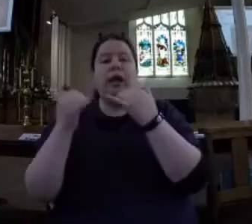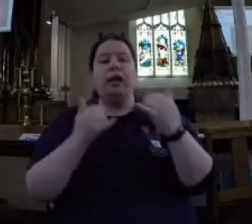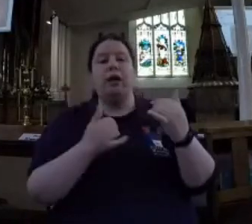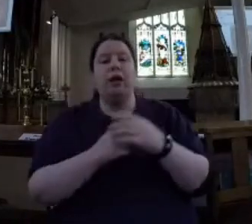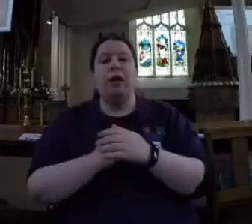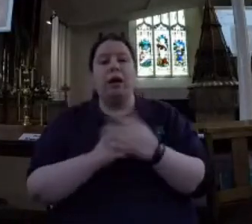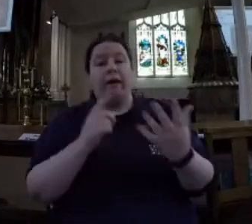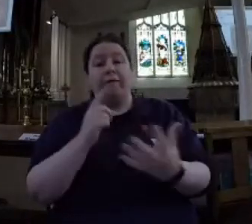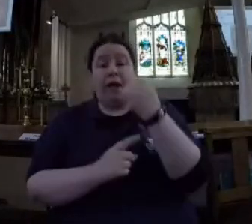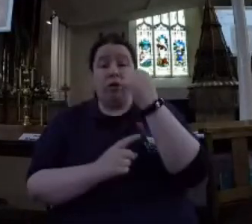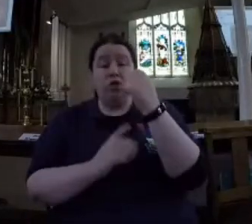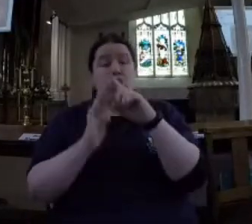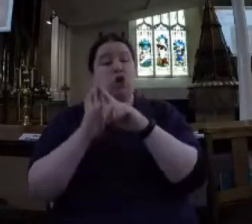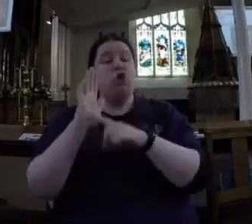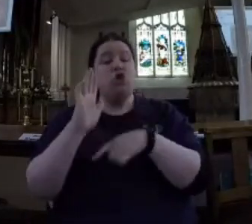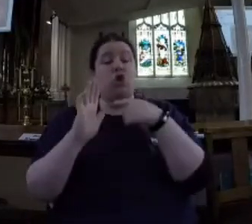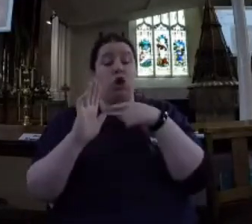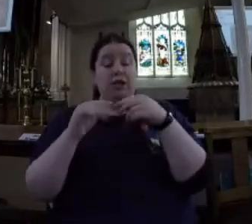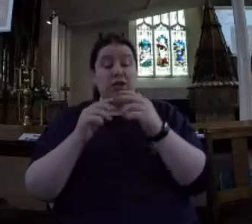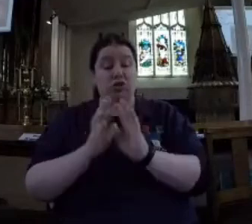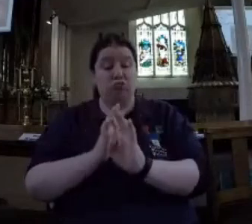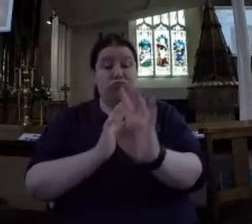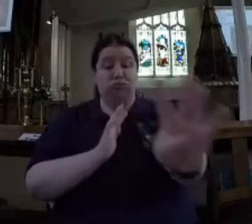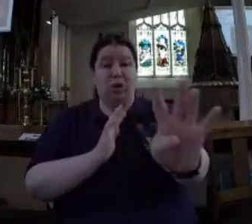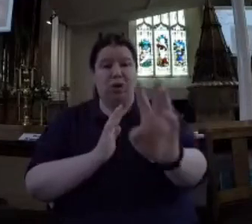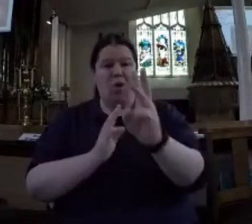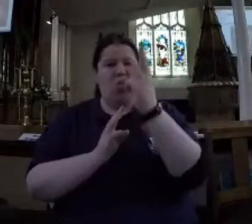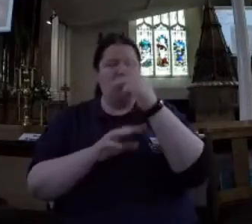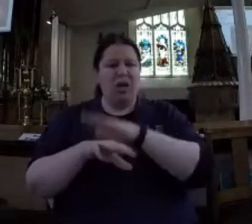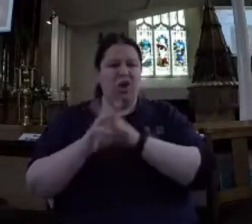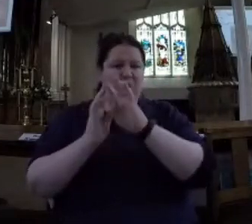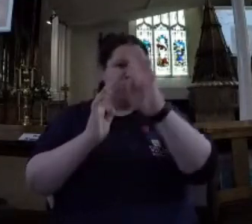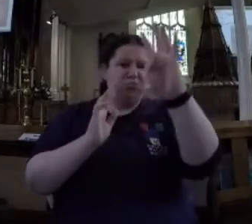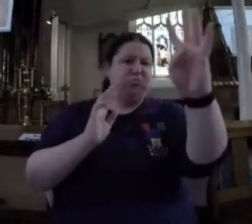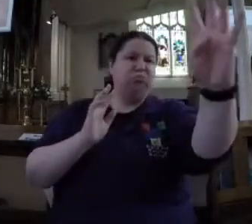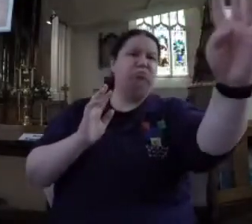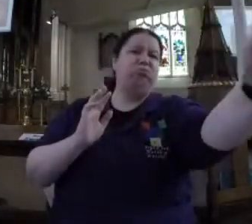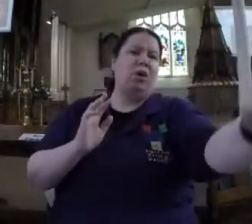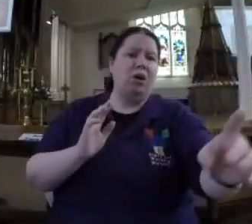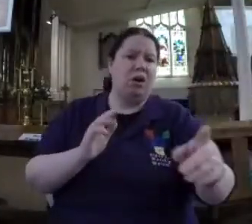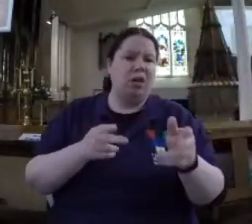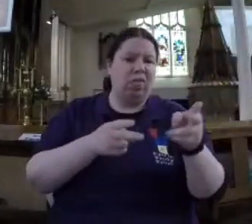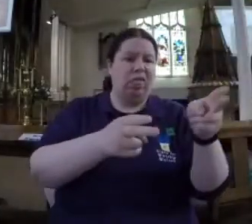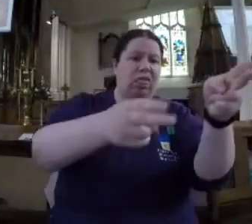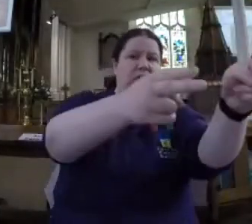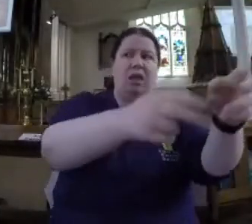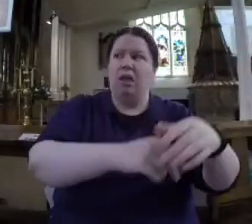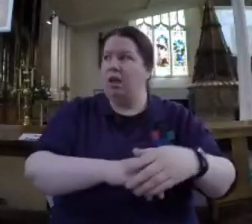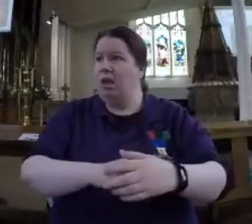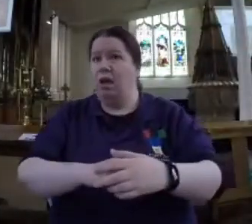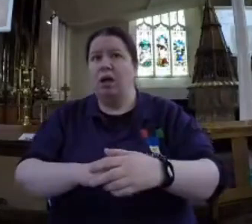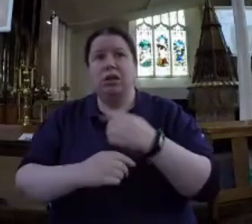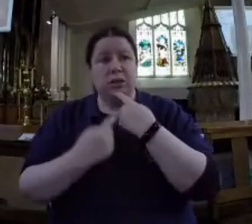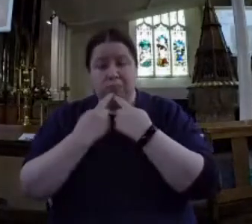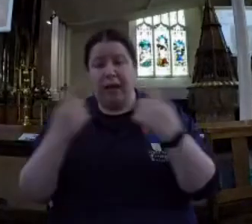Johnny's checkout line was 3 times longer than anyone else's. It went all the way down the frozen food aisle. So I quickly announced, we